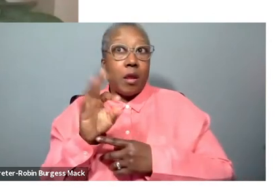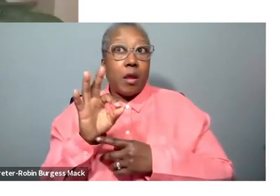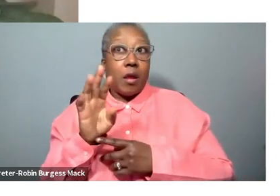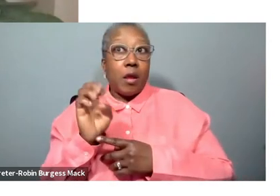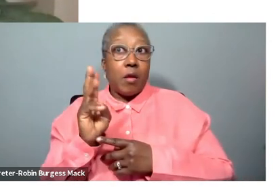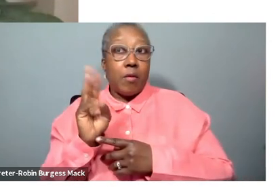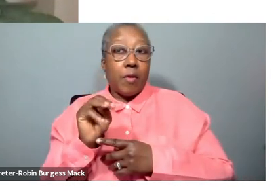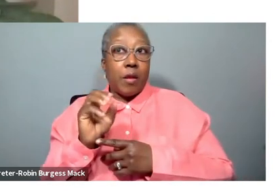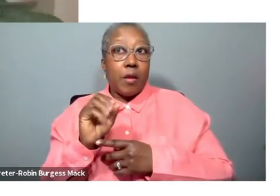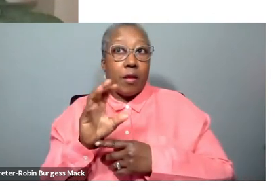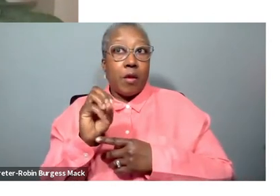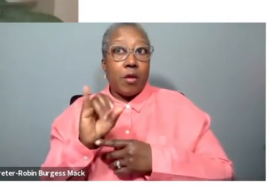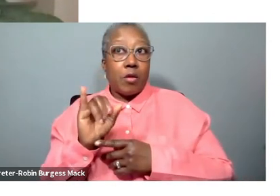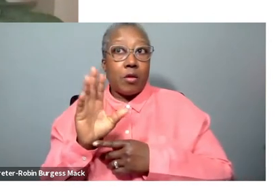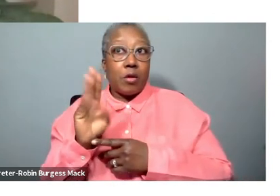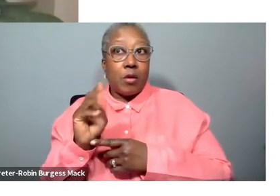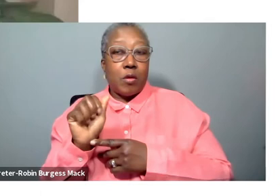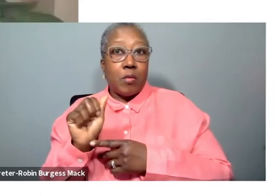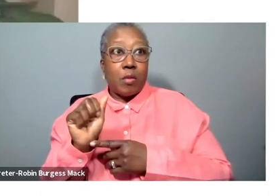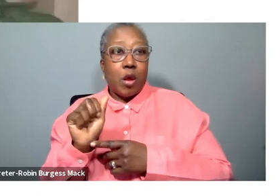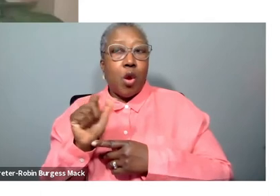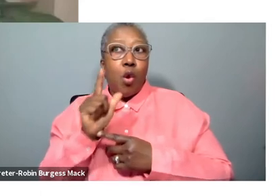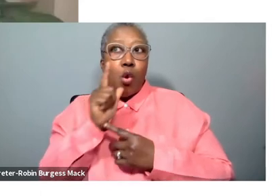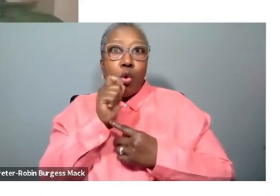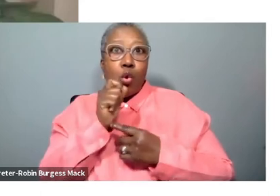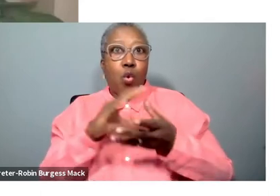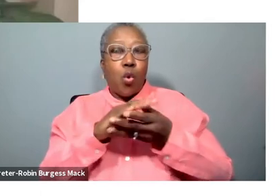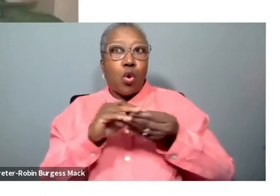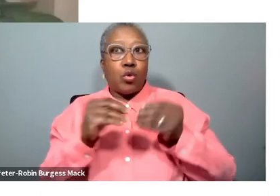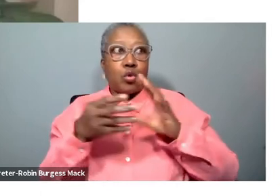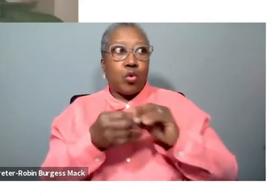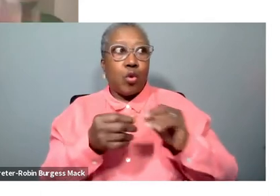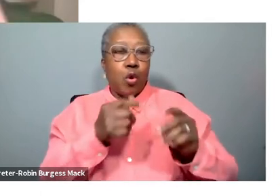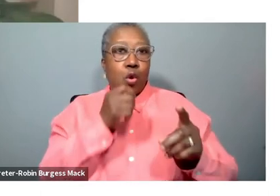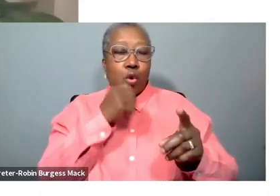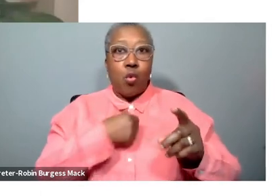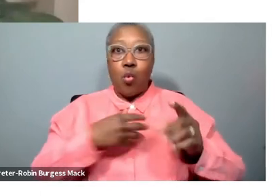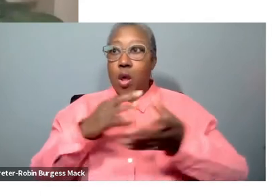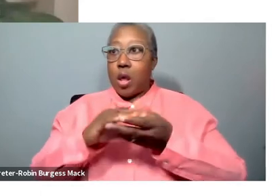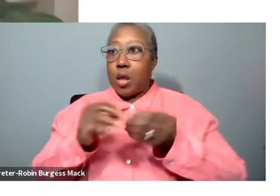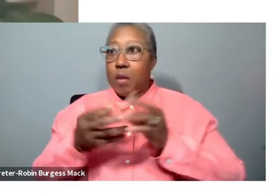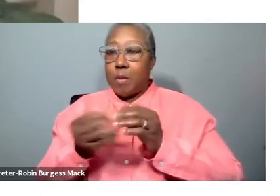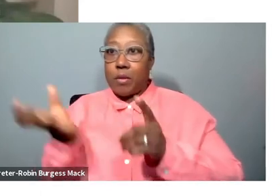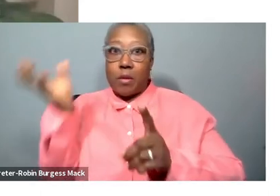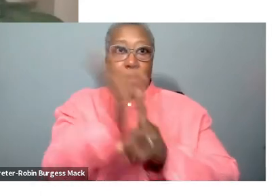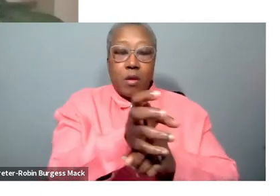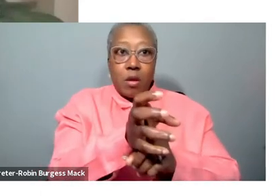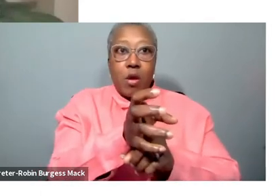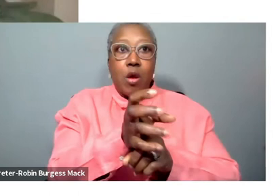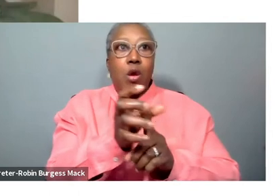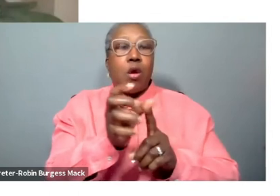social media, about who gets to tell their own story and who has narratives imposed on them,